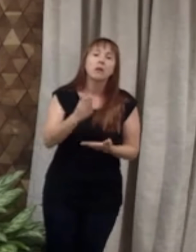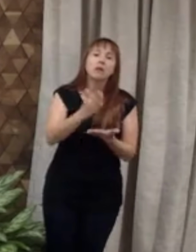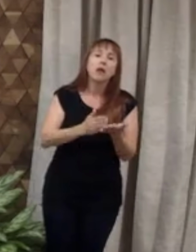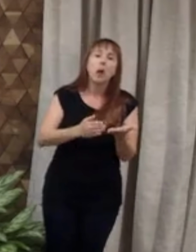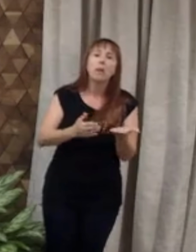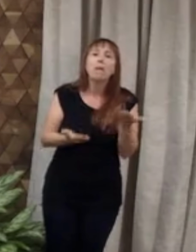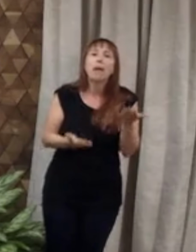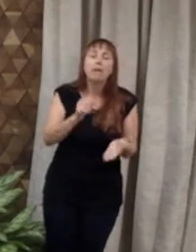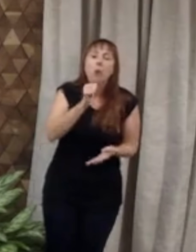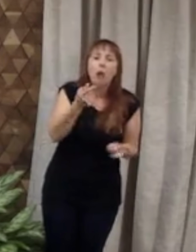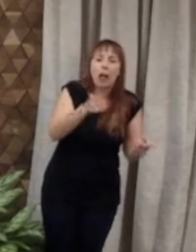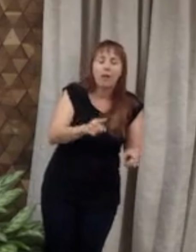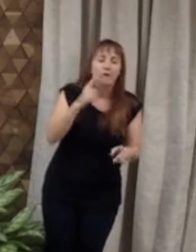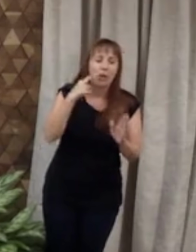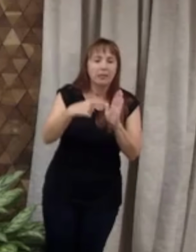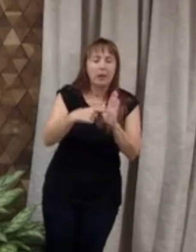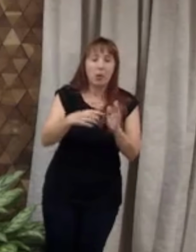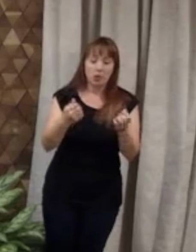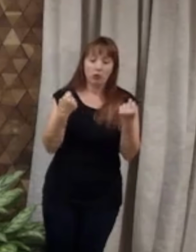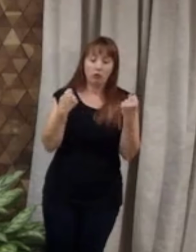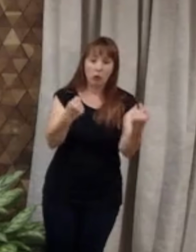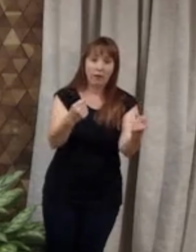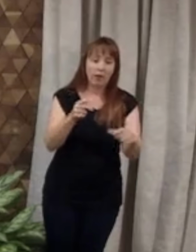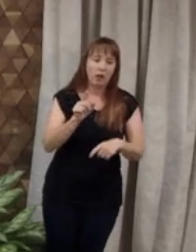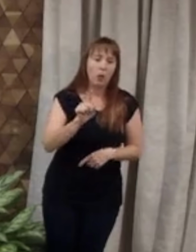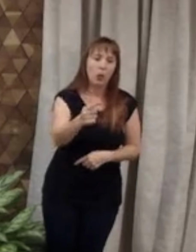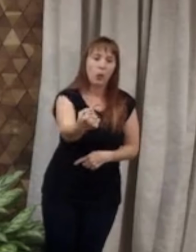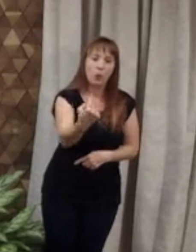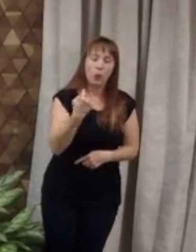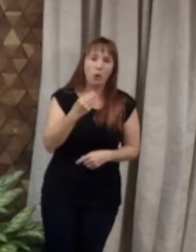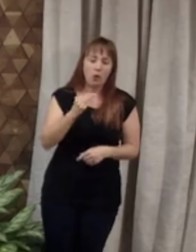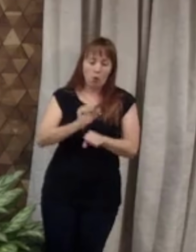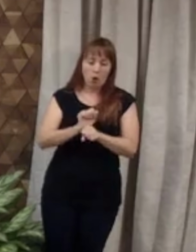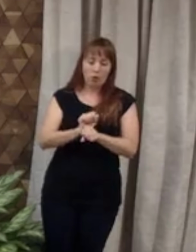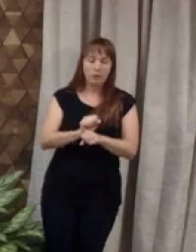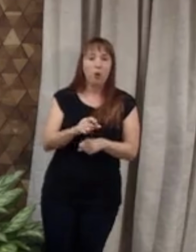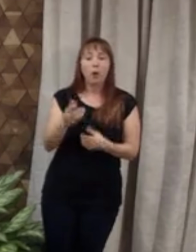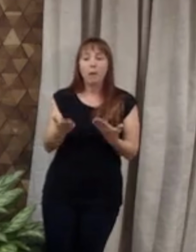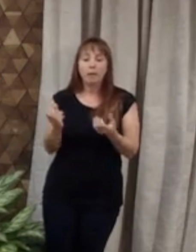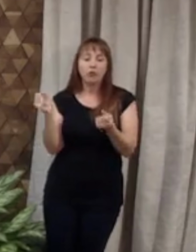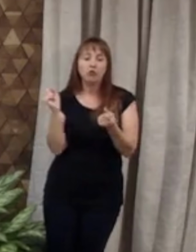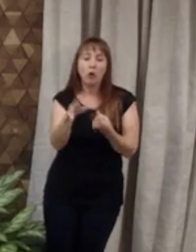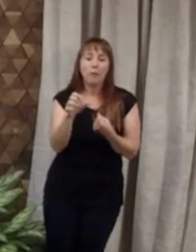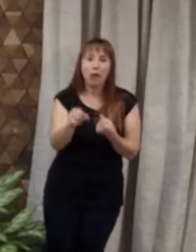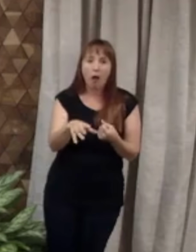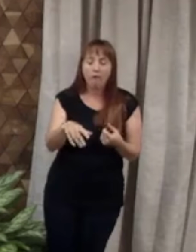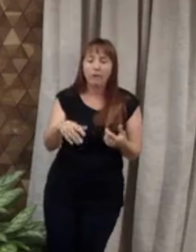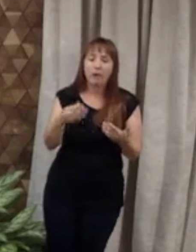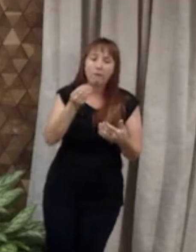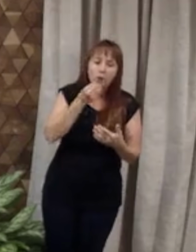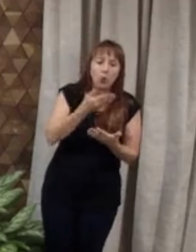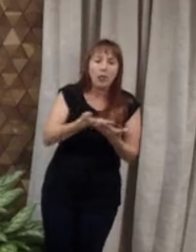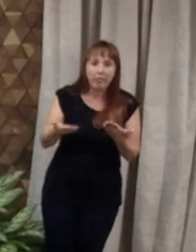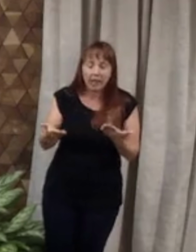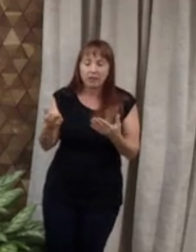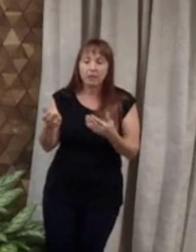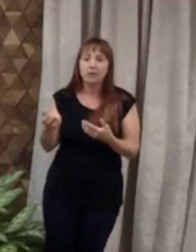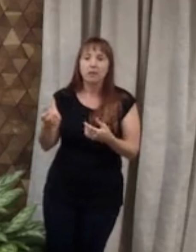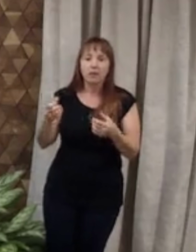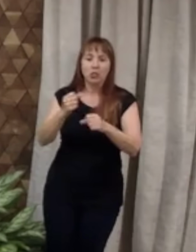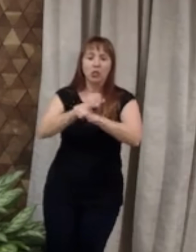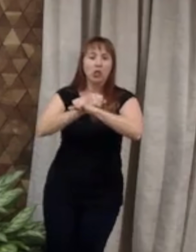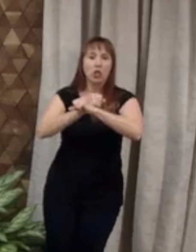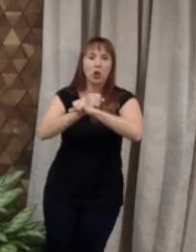are driving to and from work, for those people who are making deliveries, security vehicles, those who